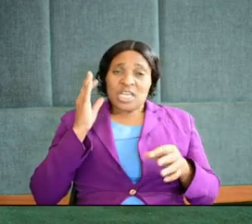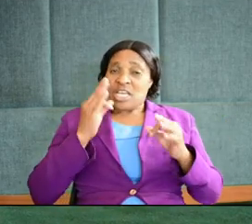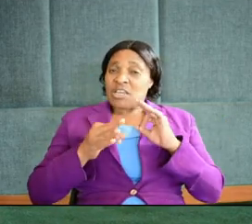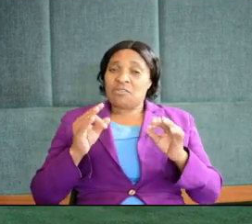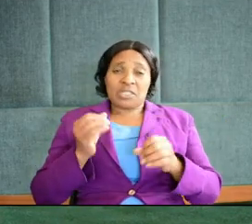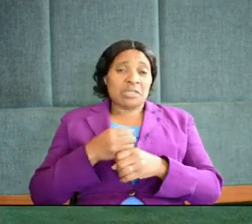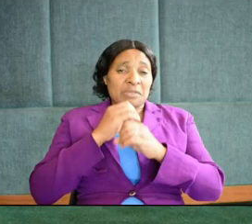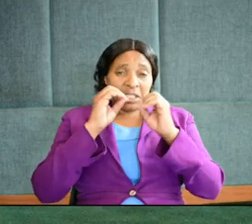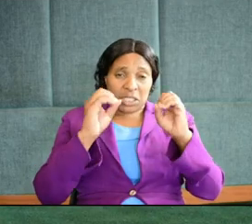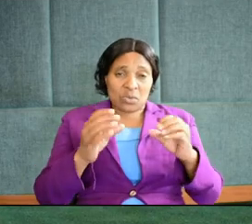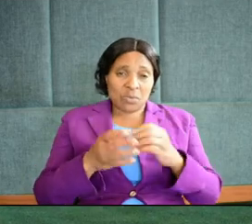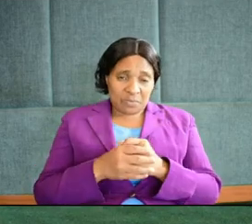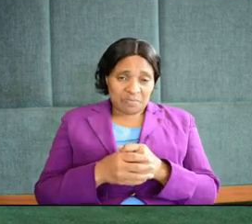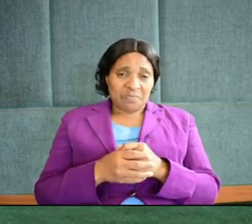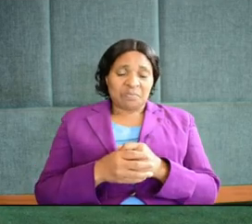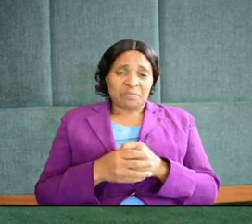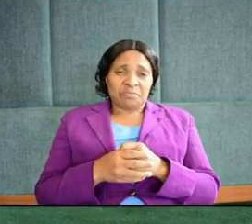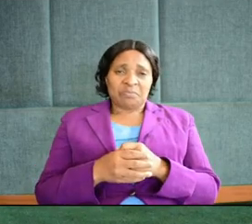unsafe?